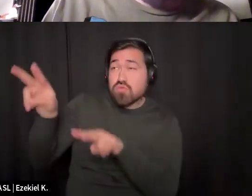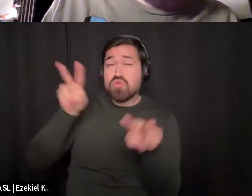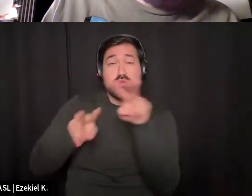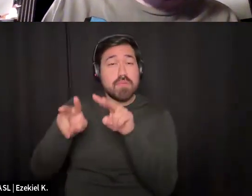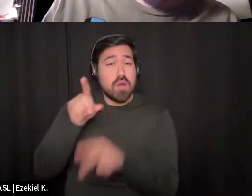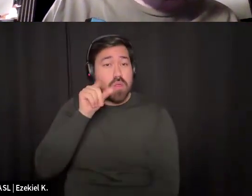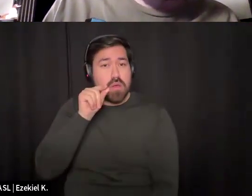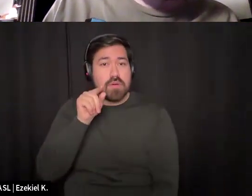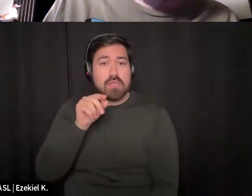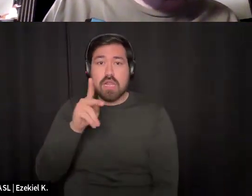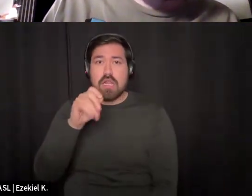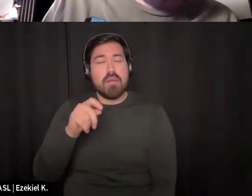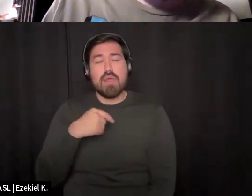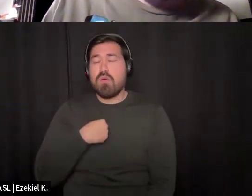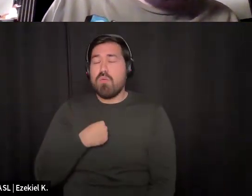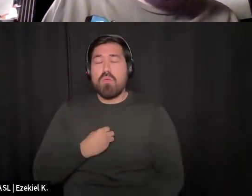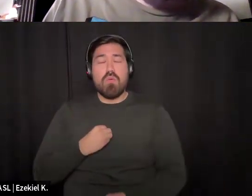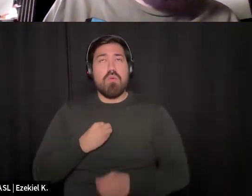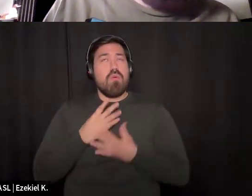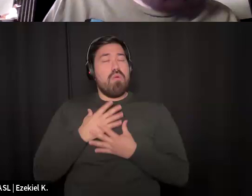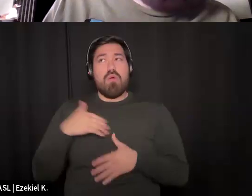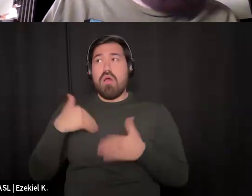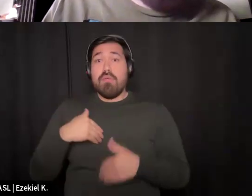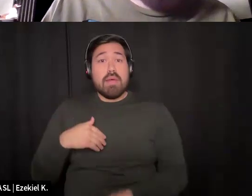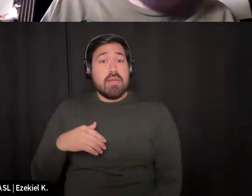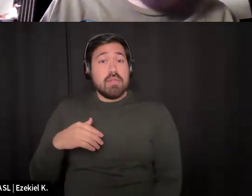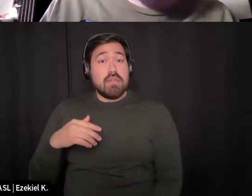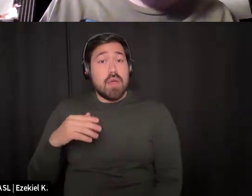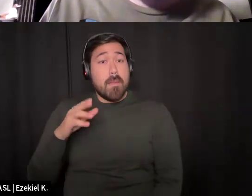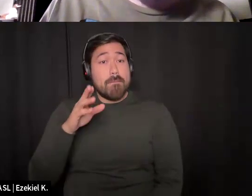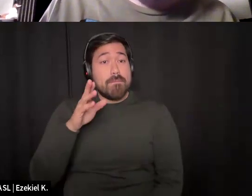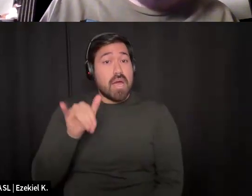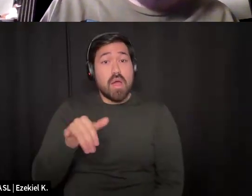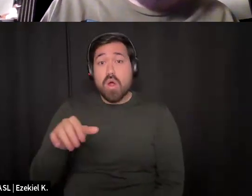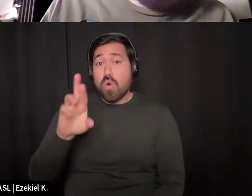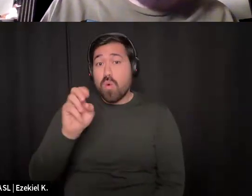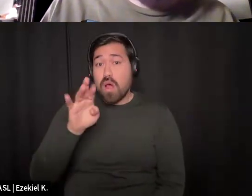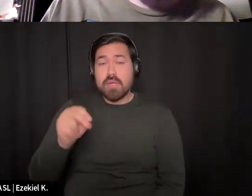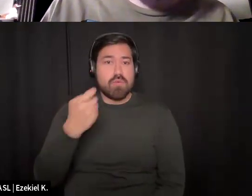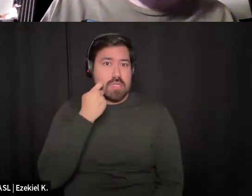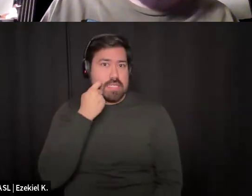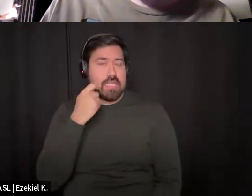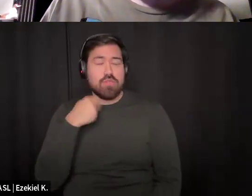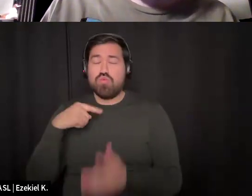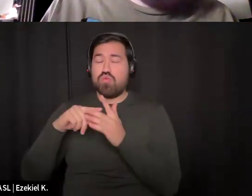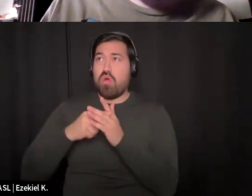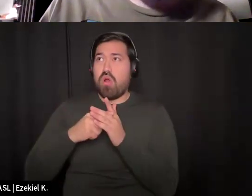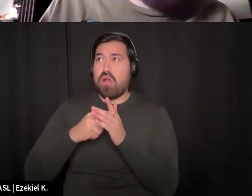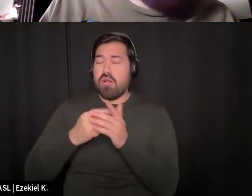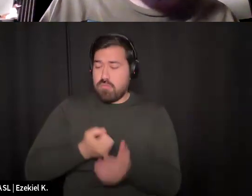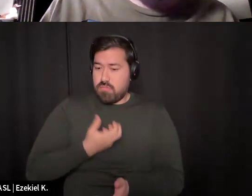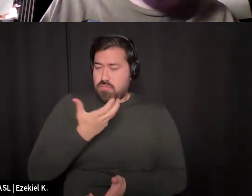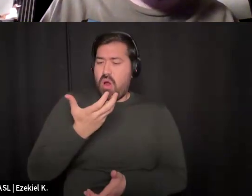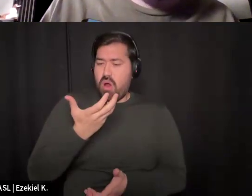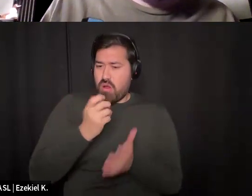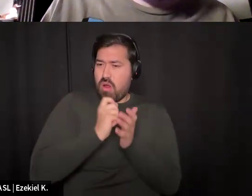Kalina being so moved by the sound of a robin recently, right? That like it meant a poem poured out